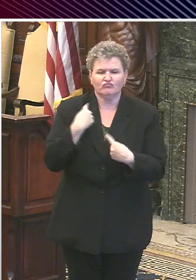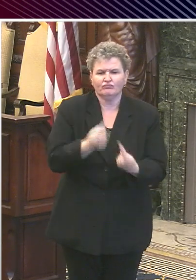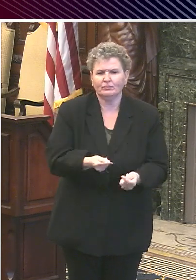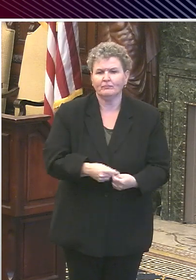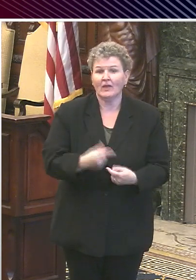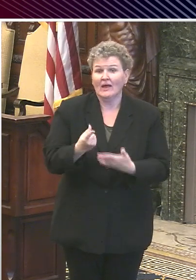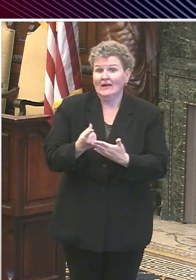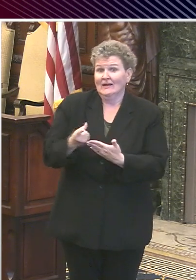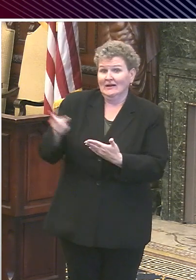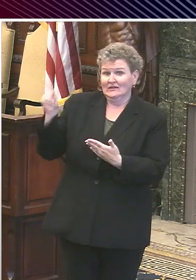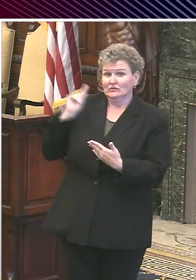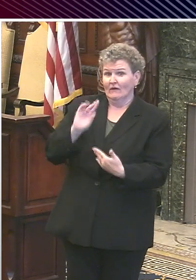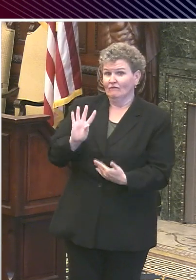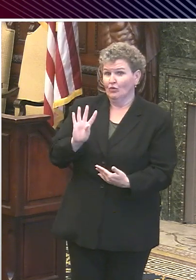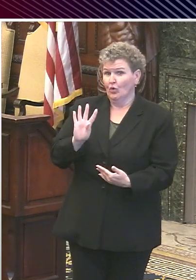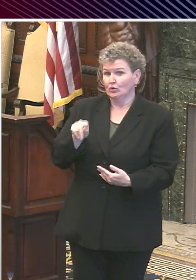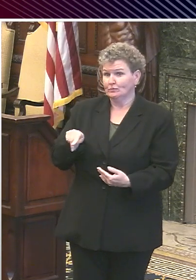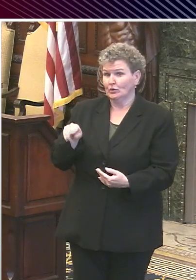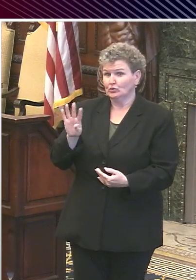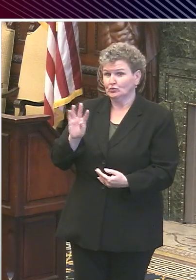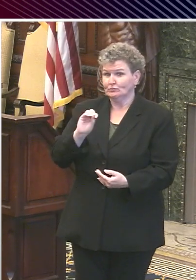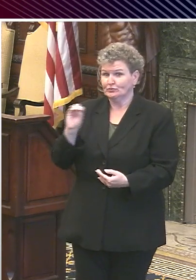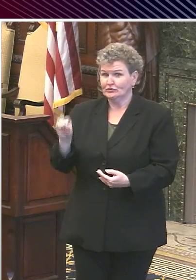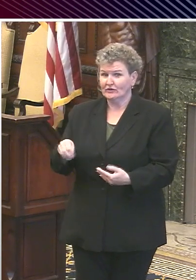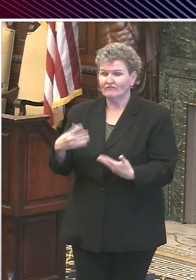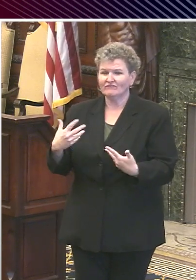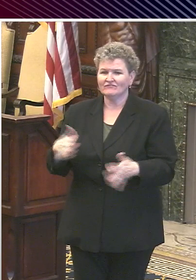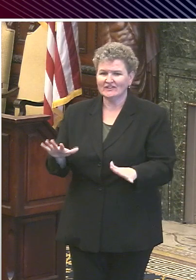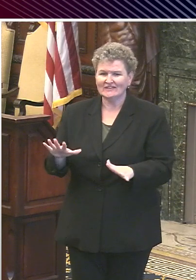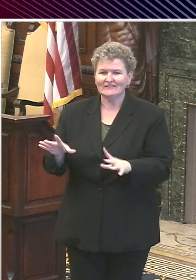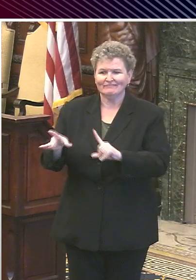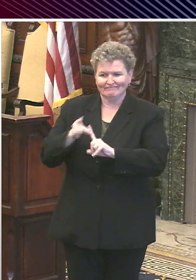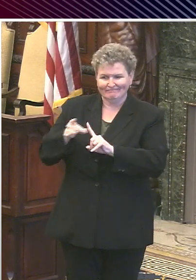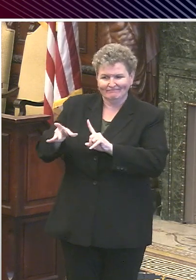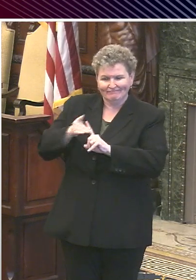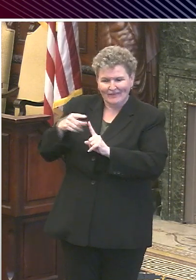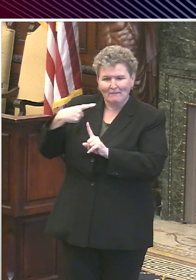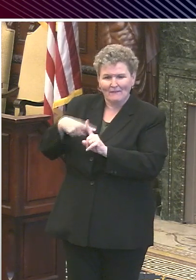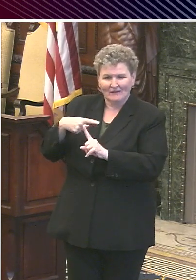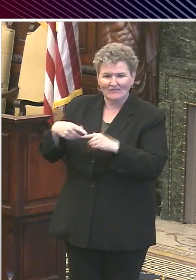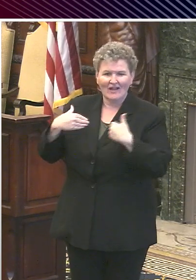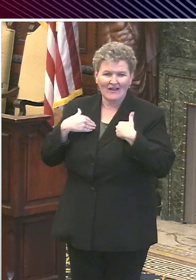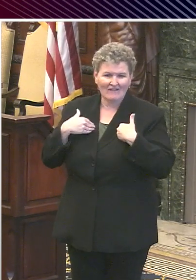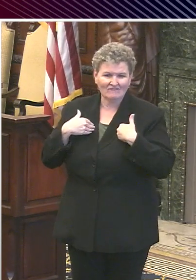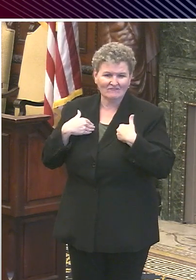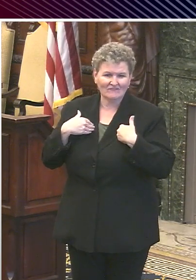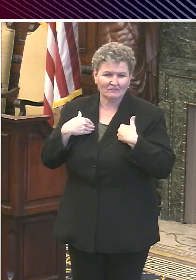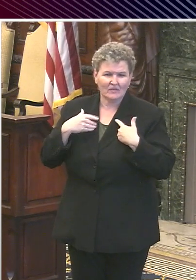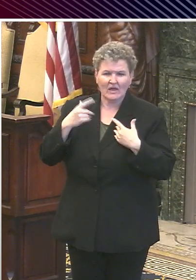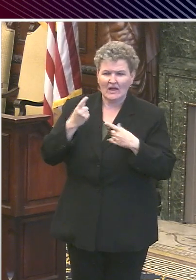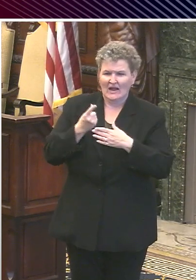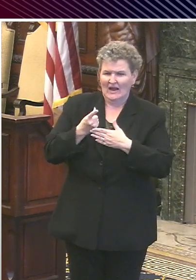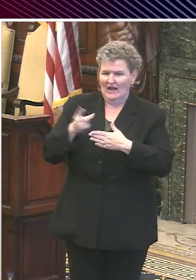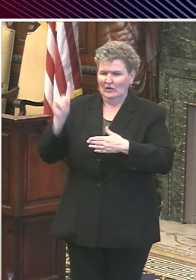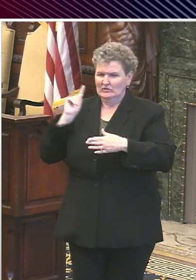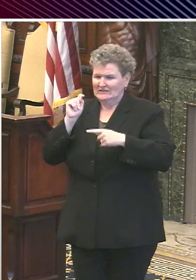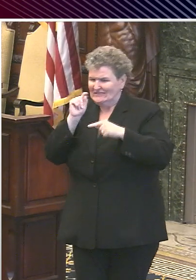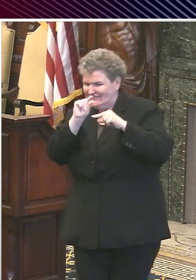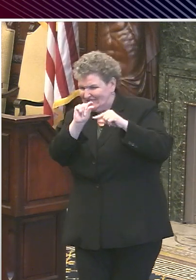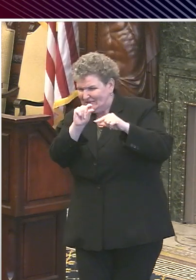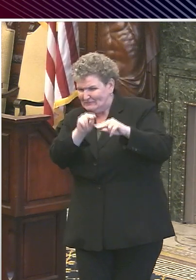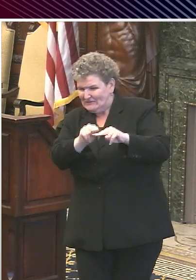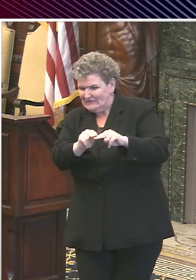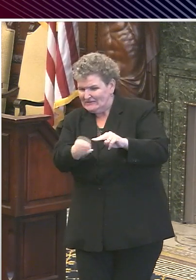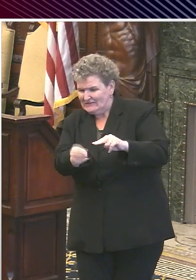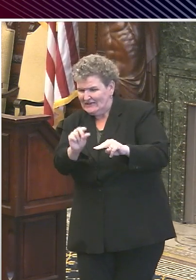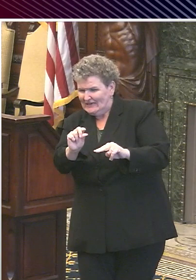of 4.2% of the people who were tested positive. That's a slight increase from the week before. Fortunately, I can report